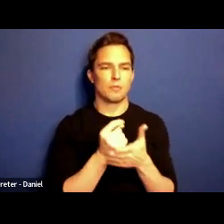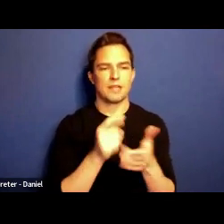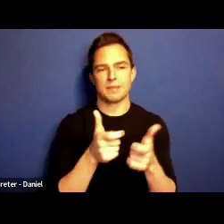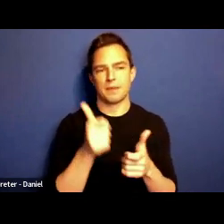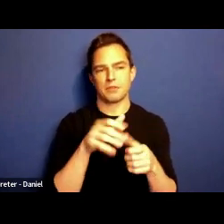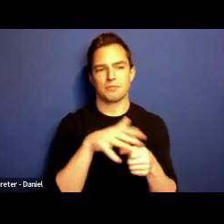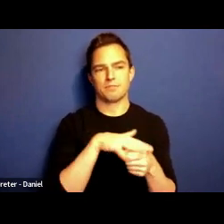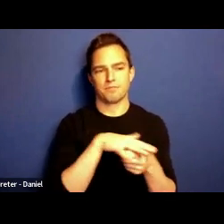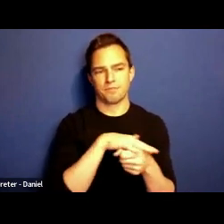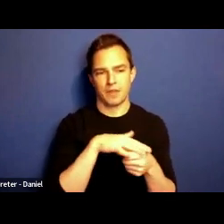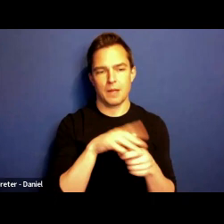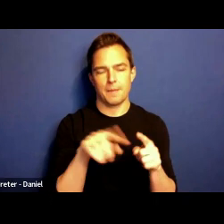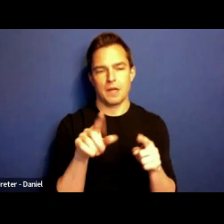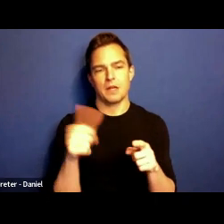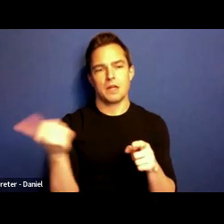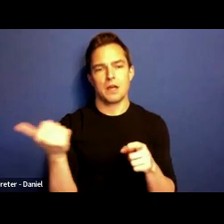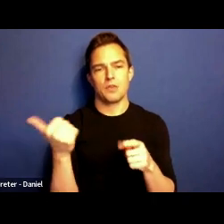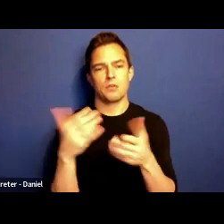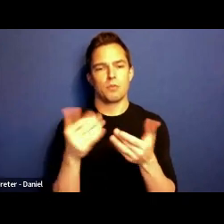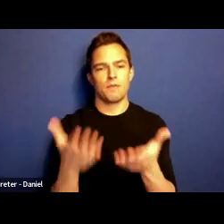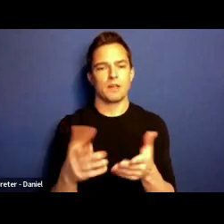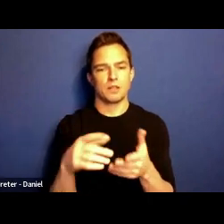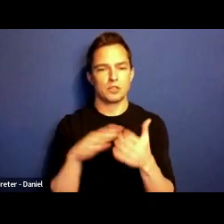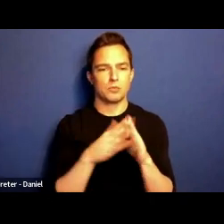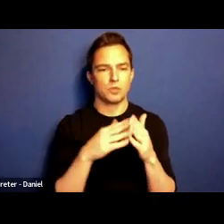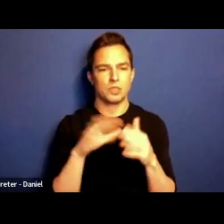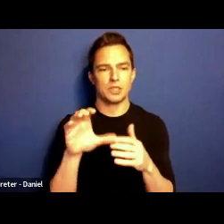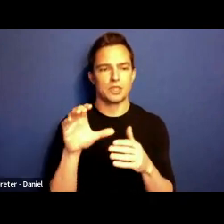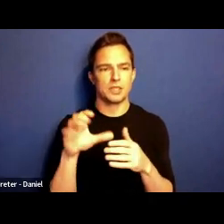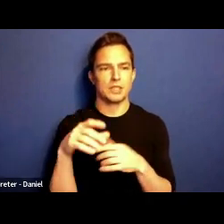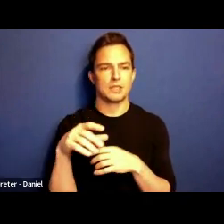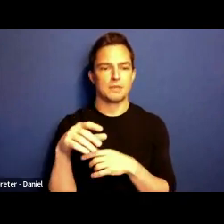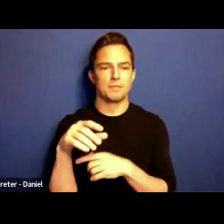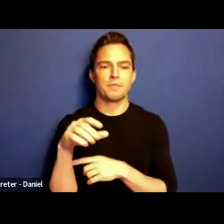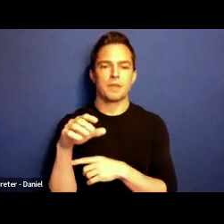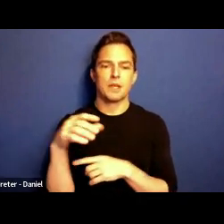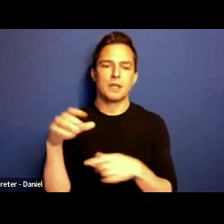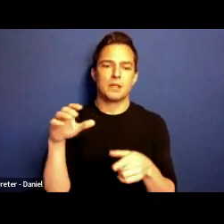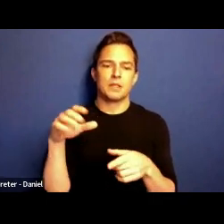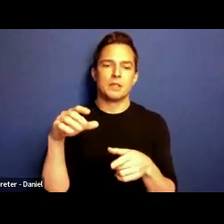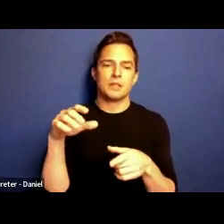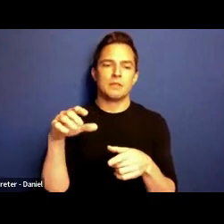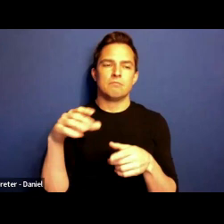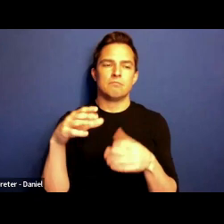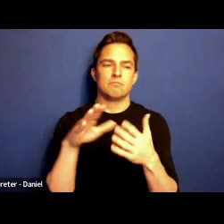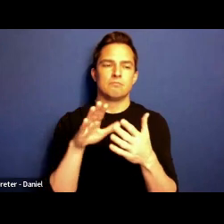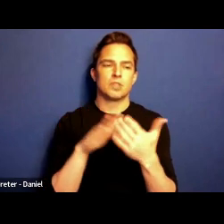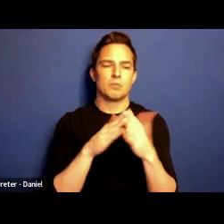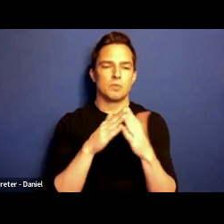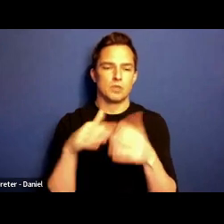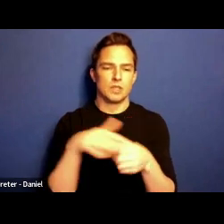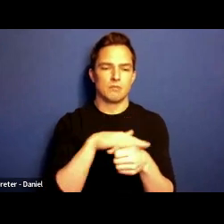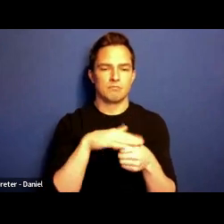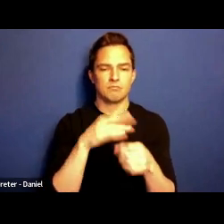other mental health providers, community mental health centers, CCBHCs, had quite a few of those beds. General